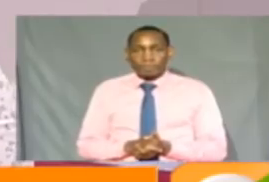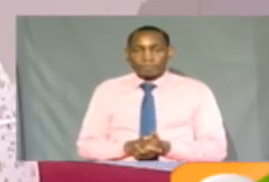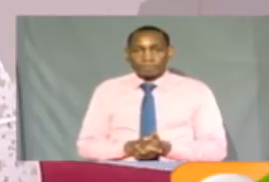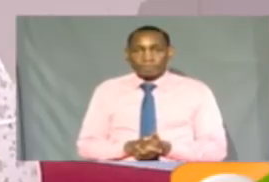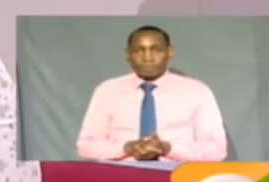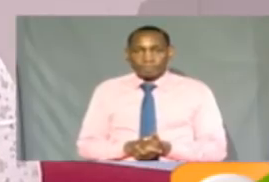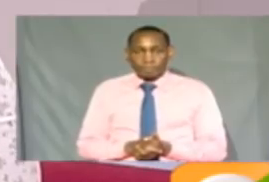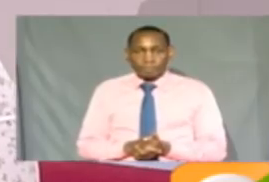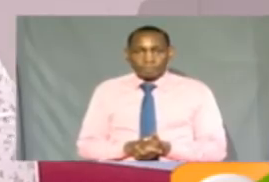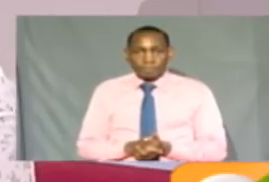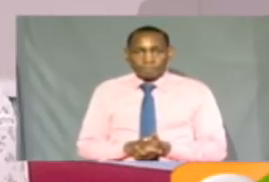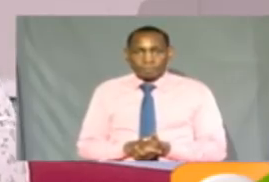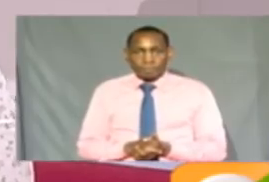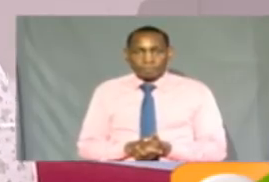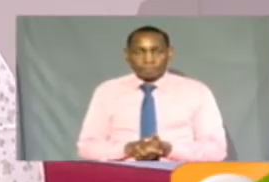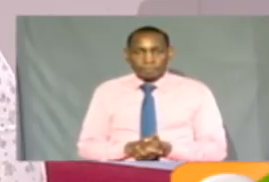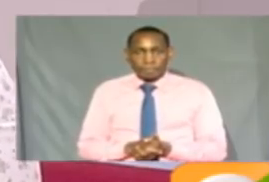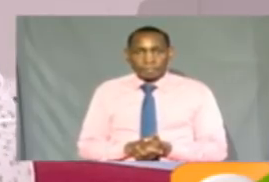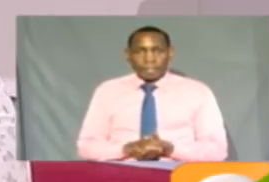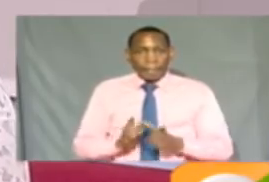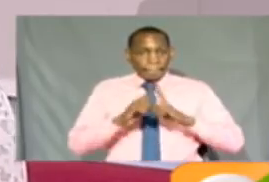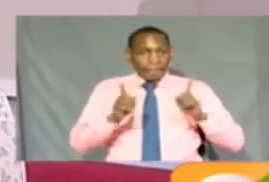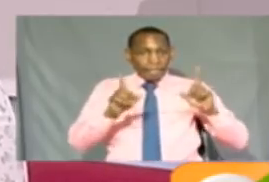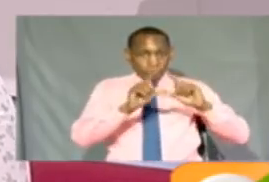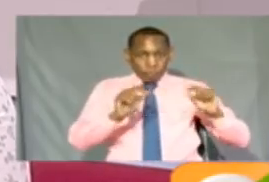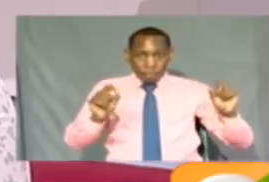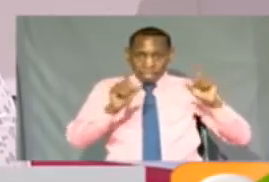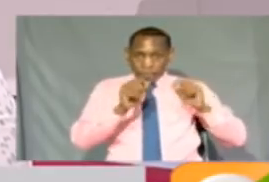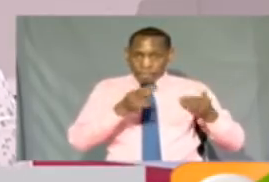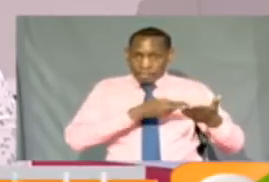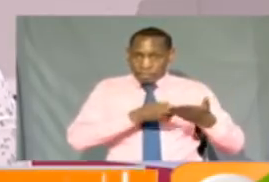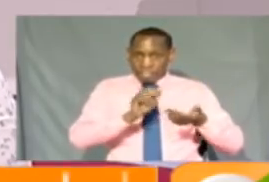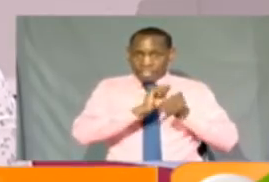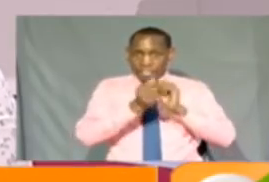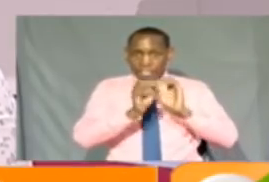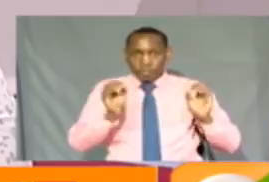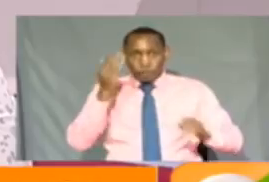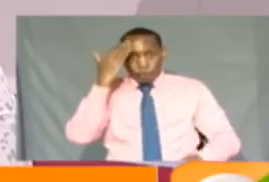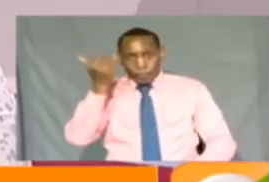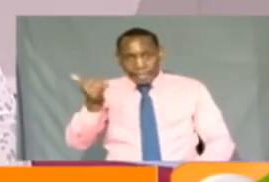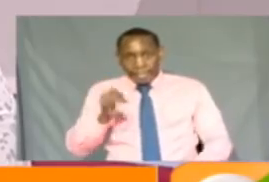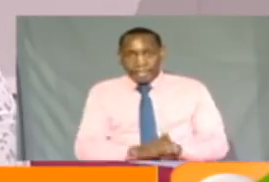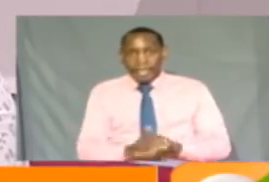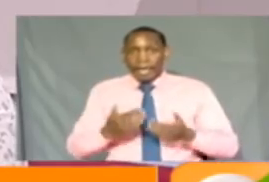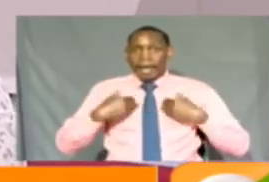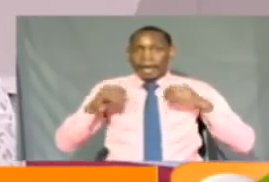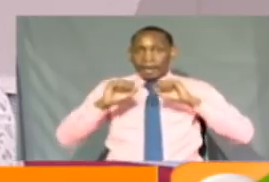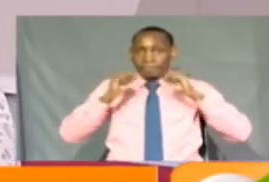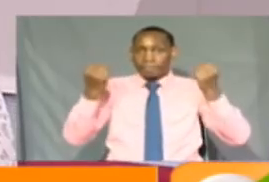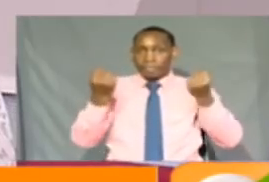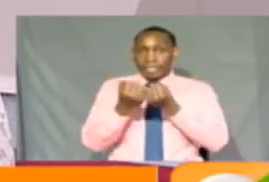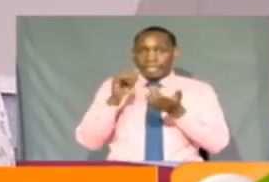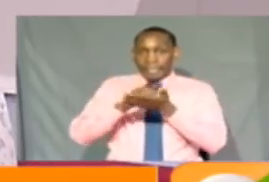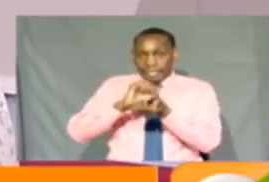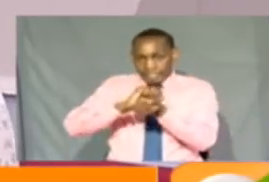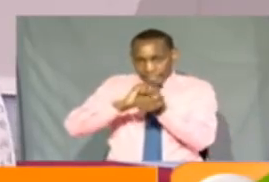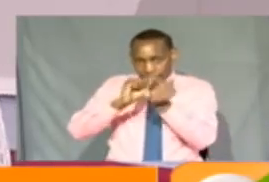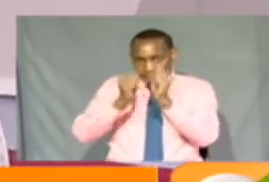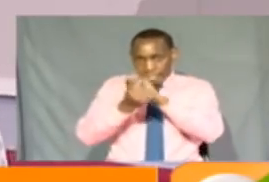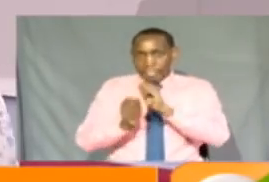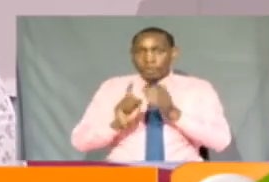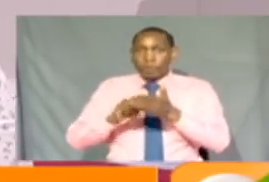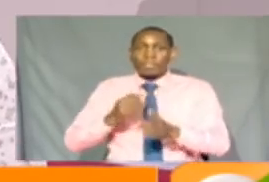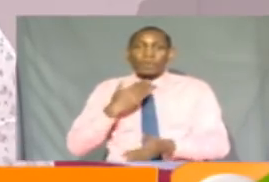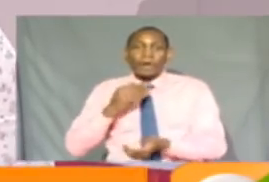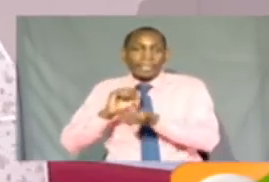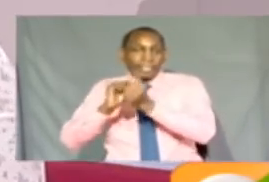a woman wants to cover a bill, it may take quite a thinking. But to be very honest, the reason why that has not changed is because we have a society that has changed just what they want to